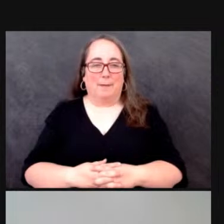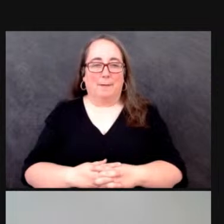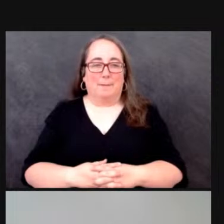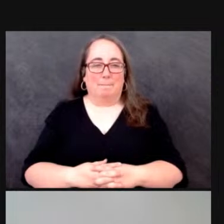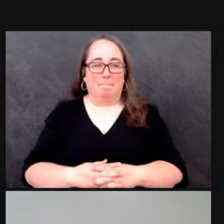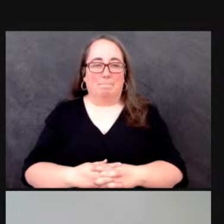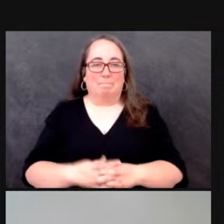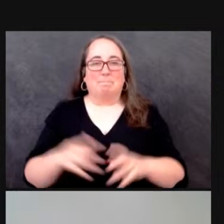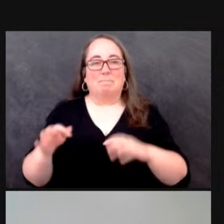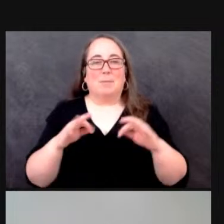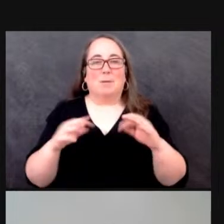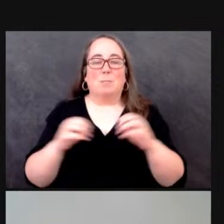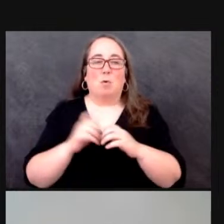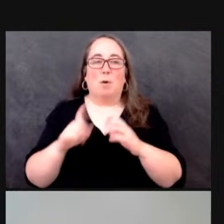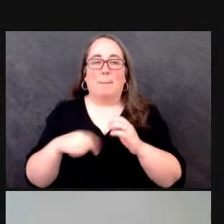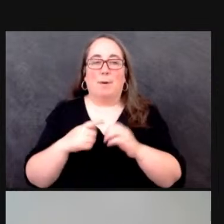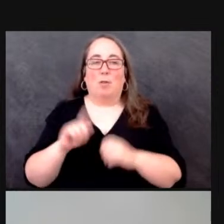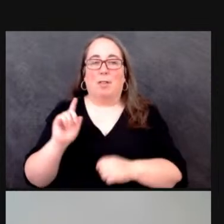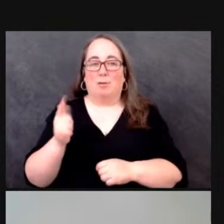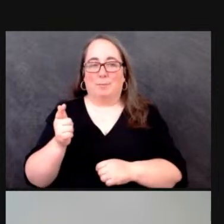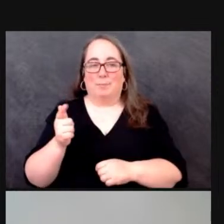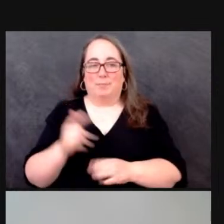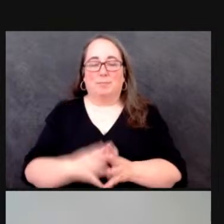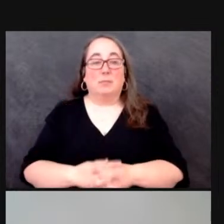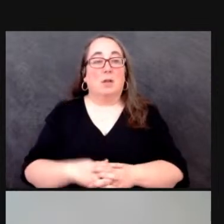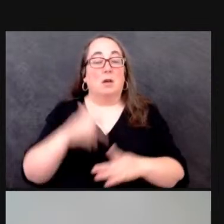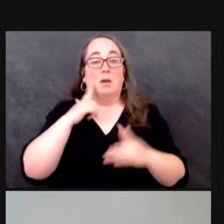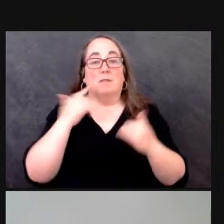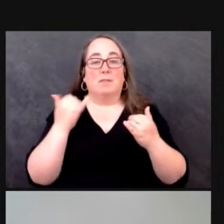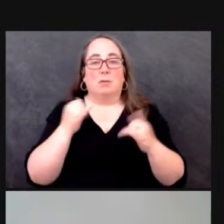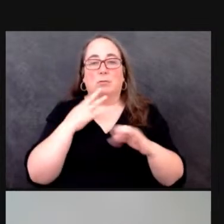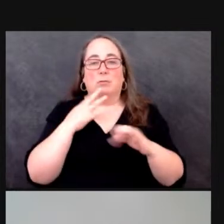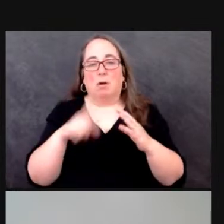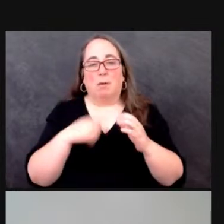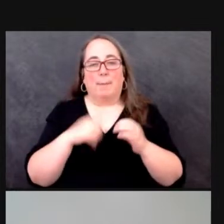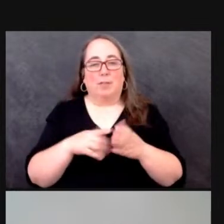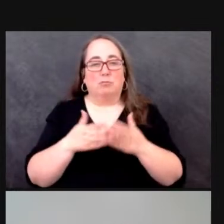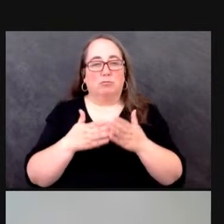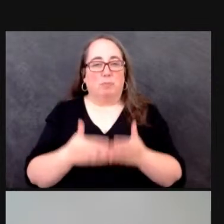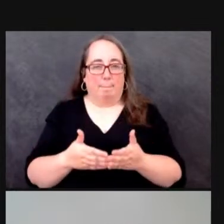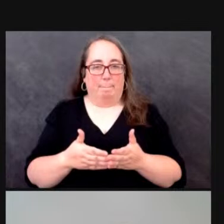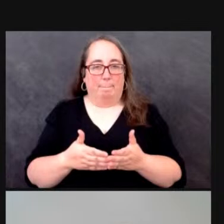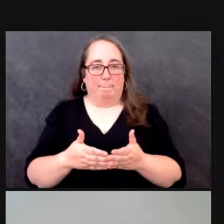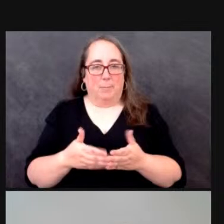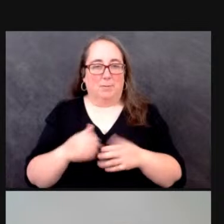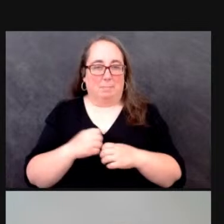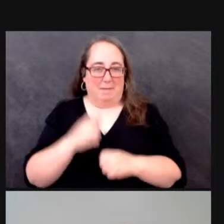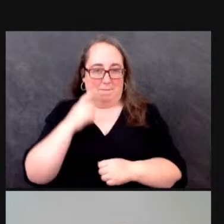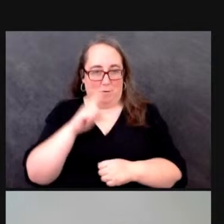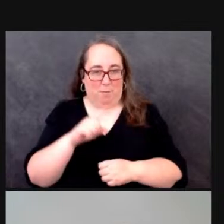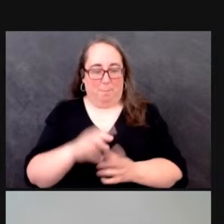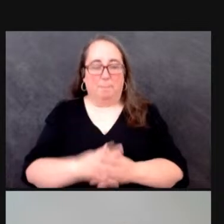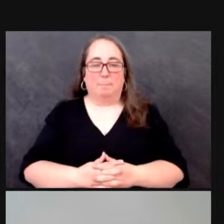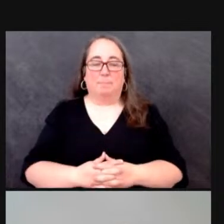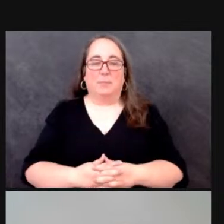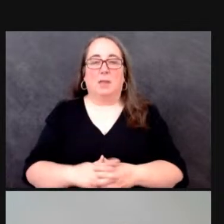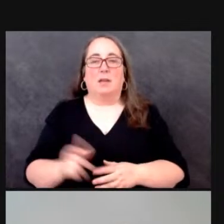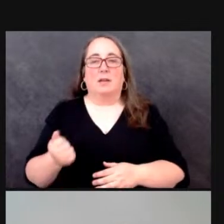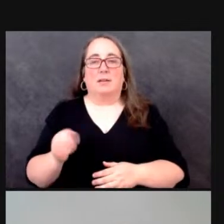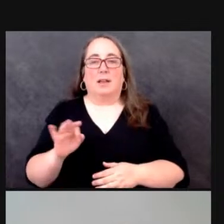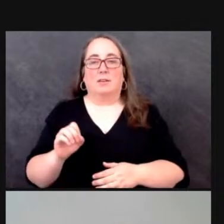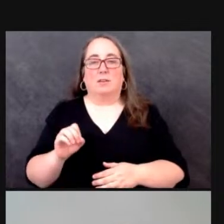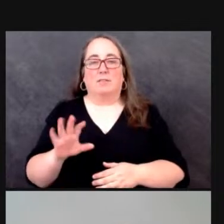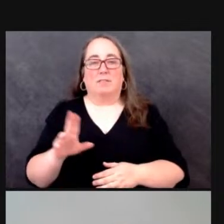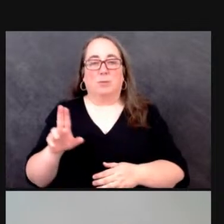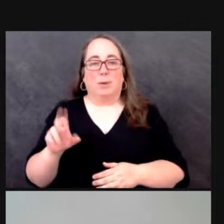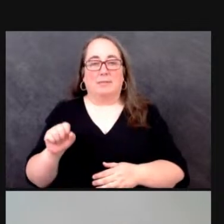this USS Maryland later on. For now, I want to highlight the ship that the silver was made for, the 1905